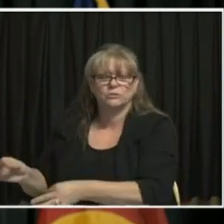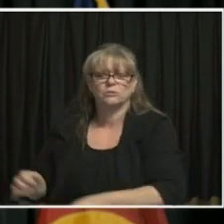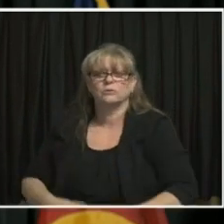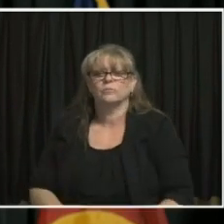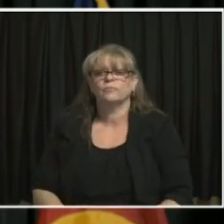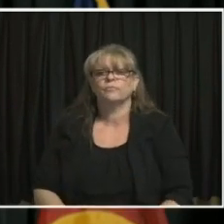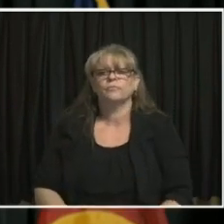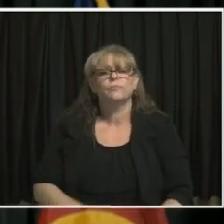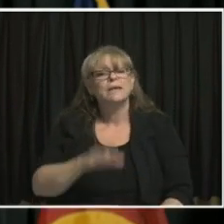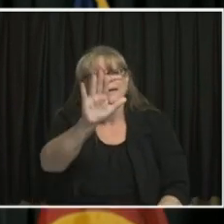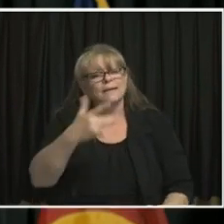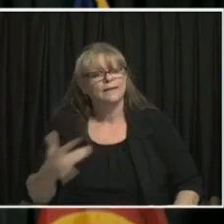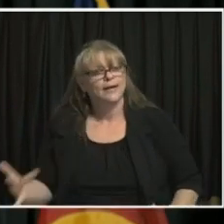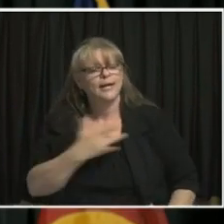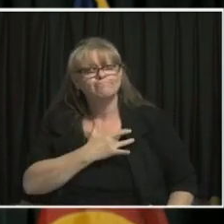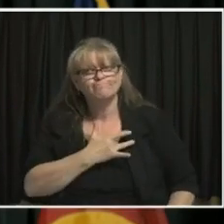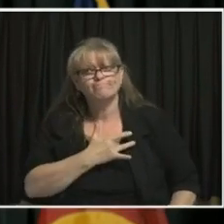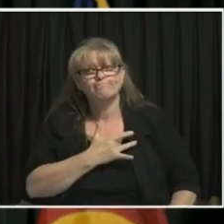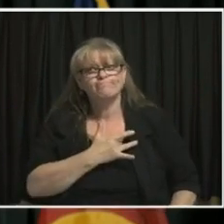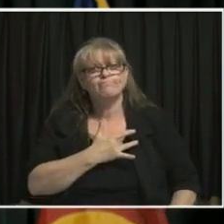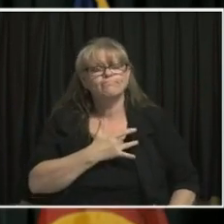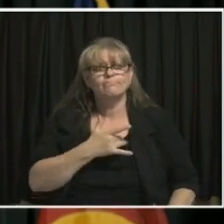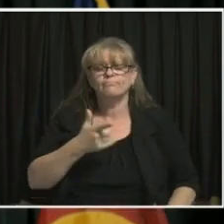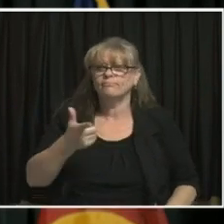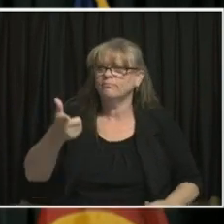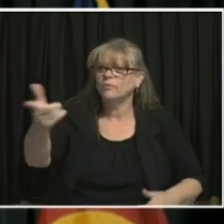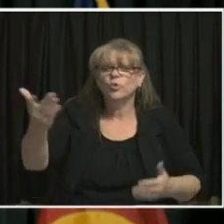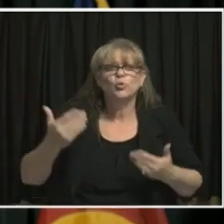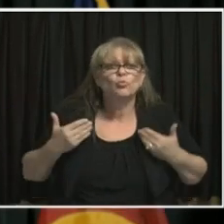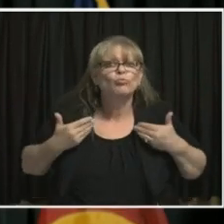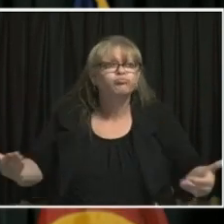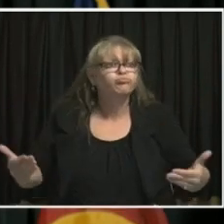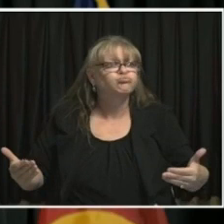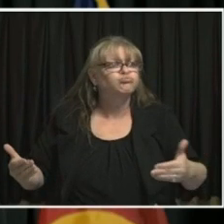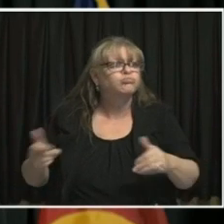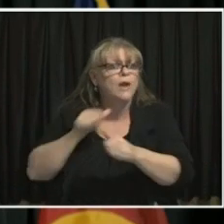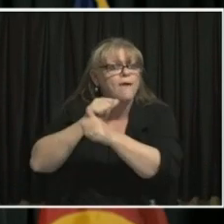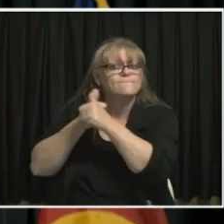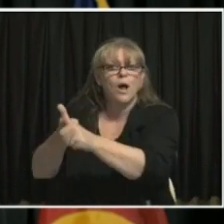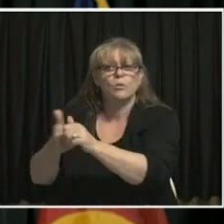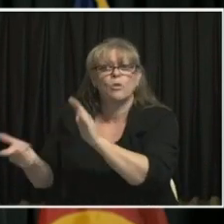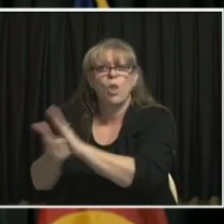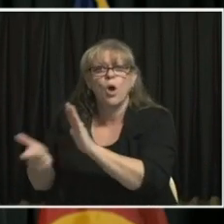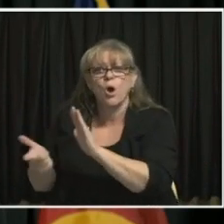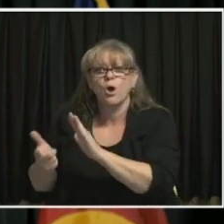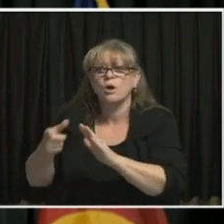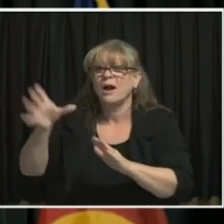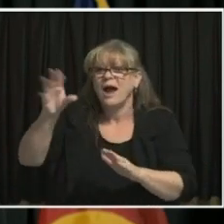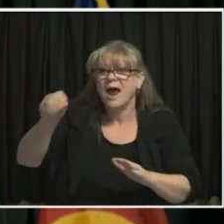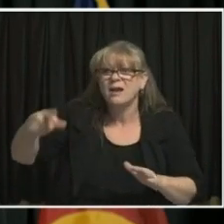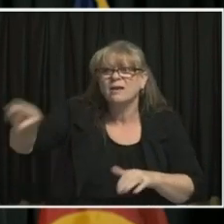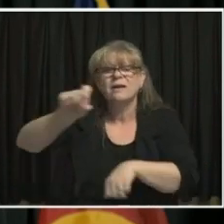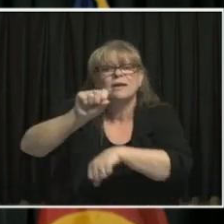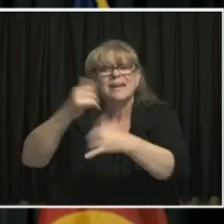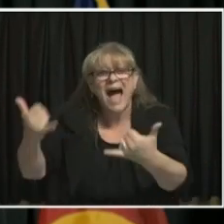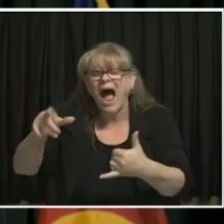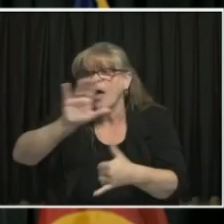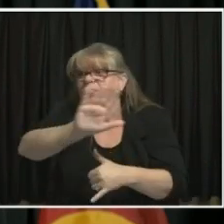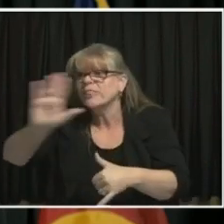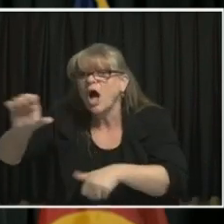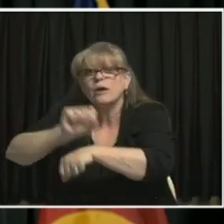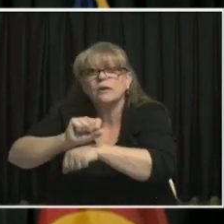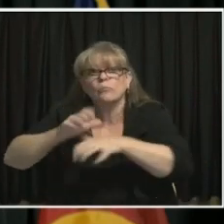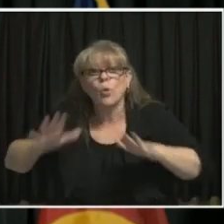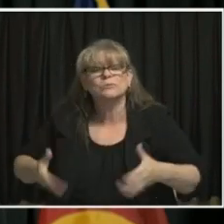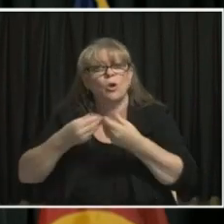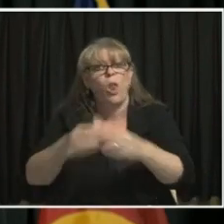illegally and workers lose jobs through no fault of their own. Some businesses that operate illegally might face costly court